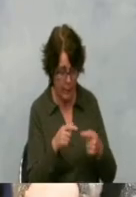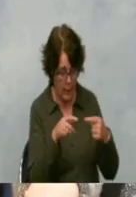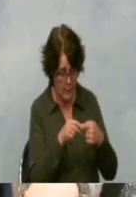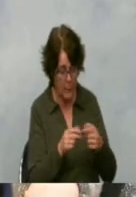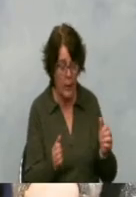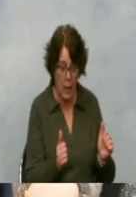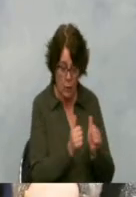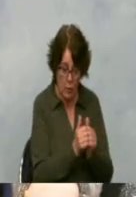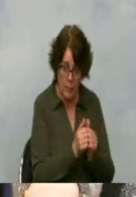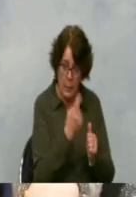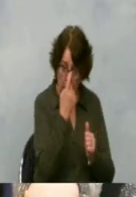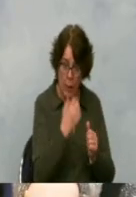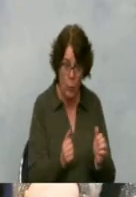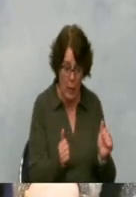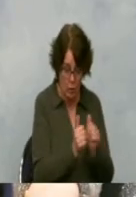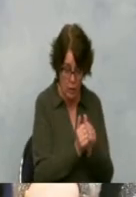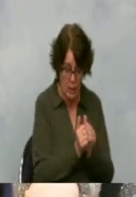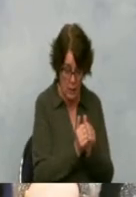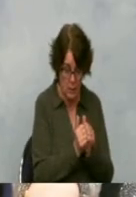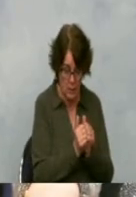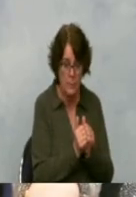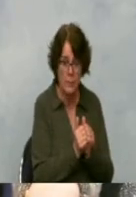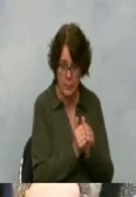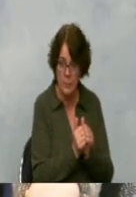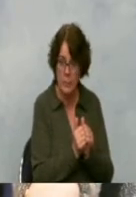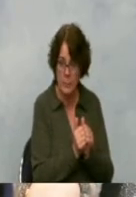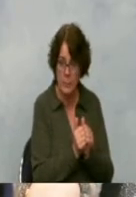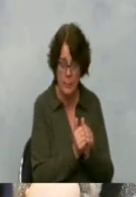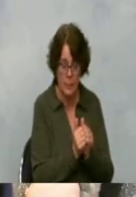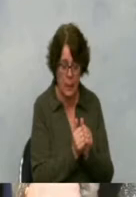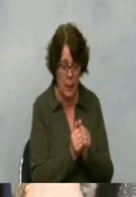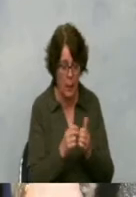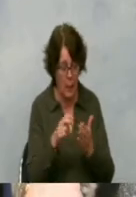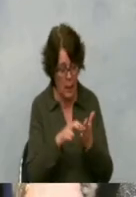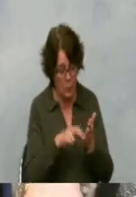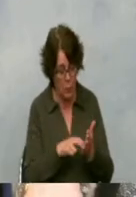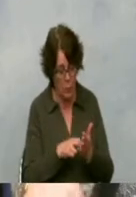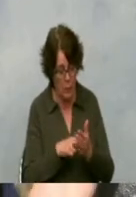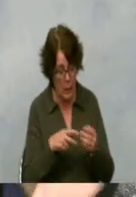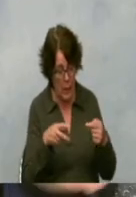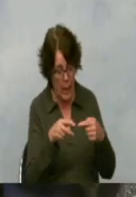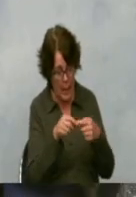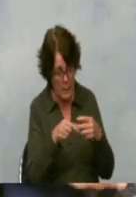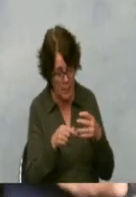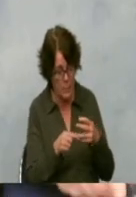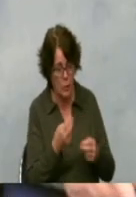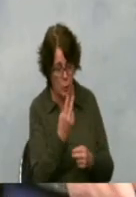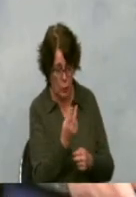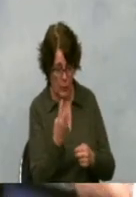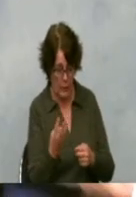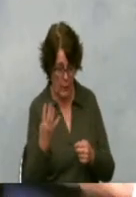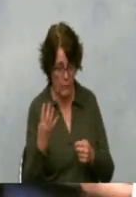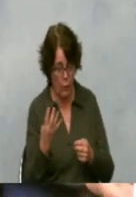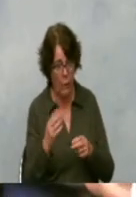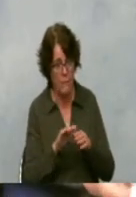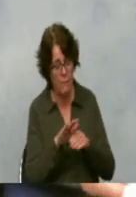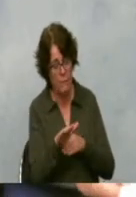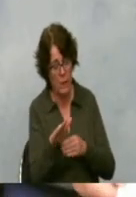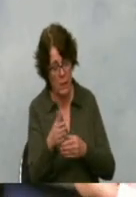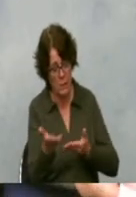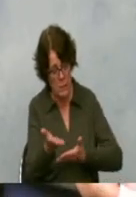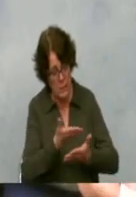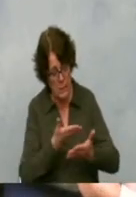we agree that, colleagues? And can you note items 2, 3 and 4 for further discussion at a later date. Thank